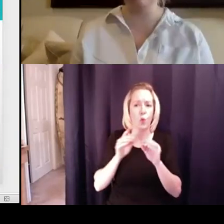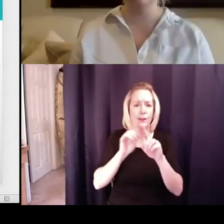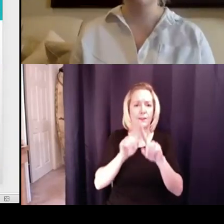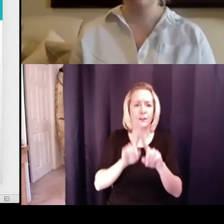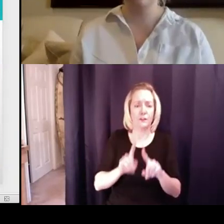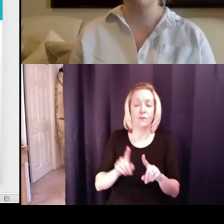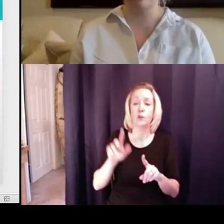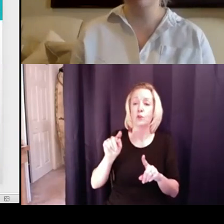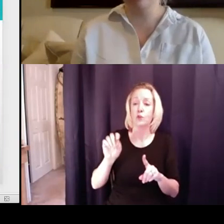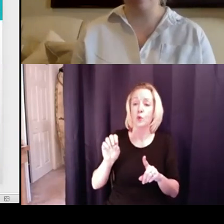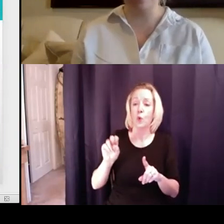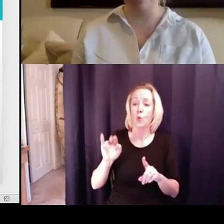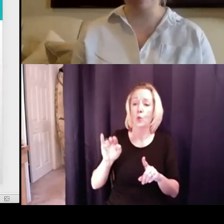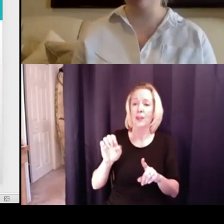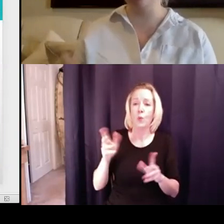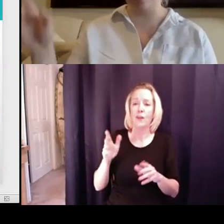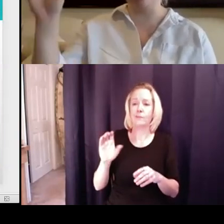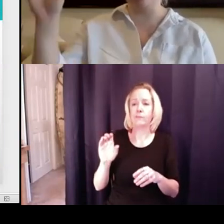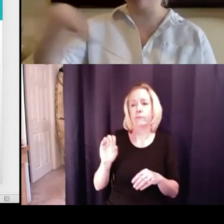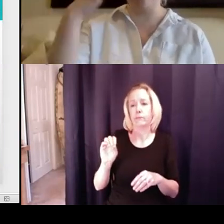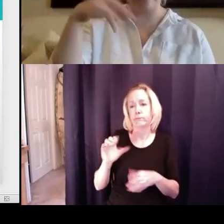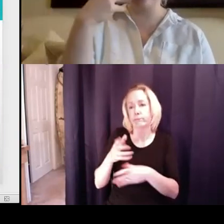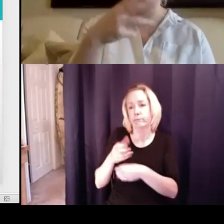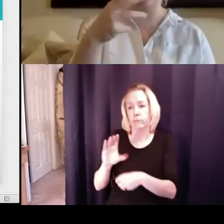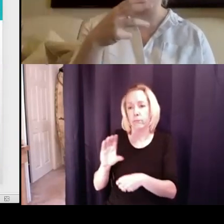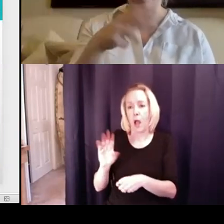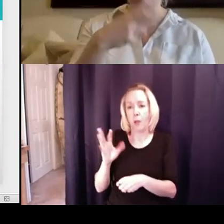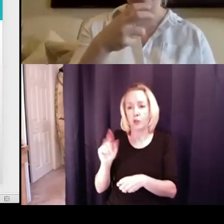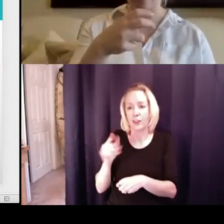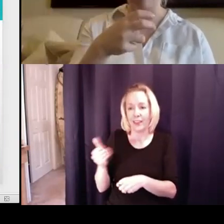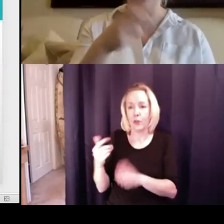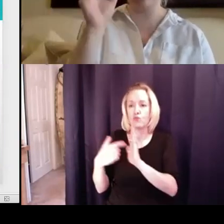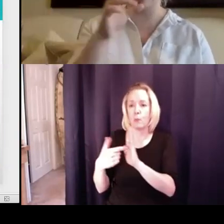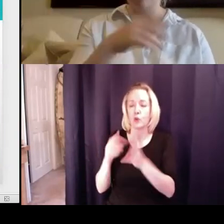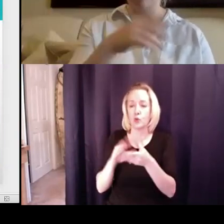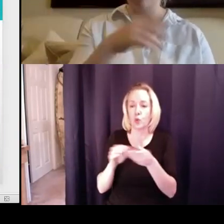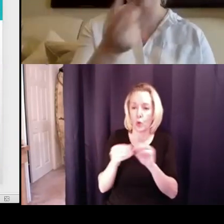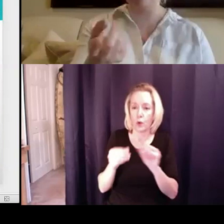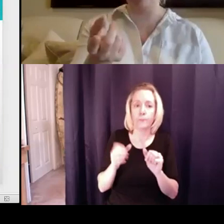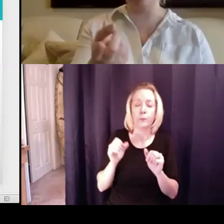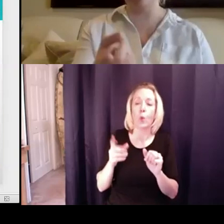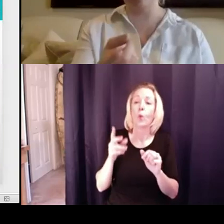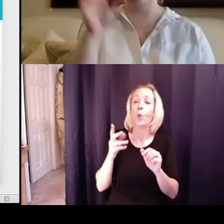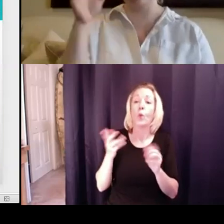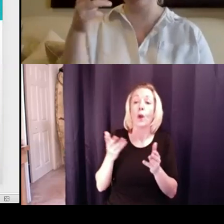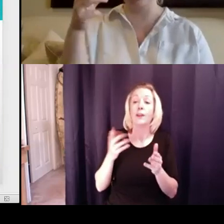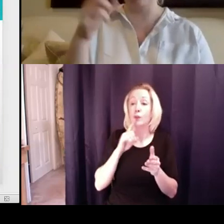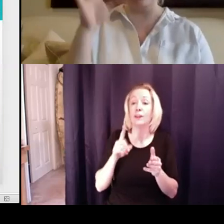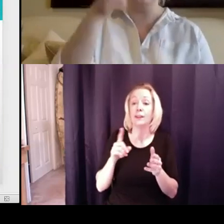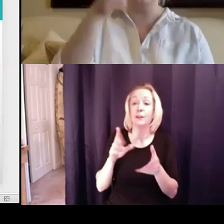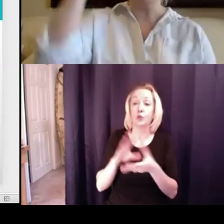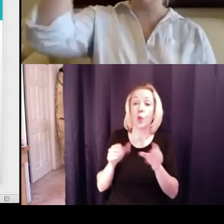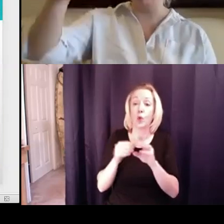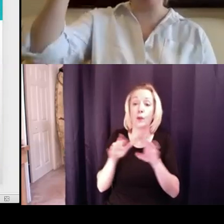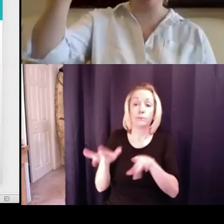story. And then there are audiobooks. So your child can find the book they want by object that represents it. So in this picture, there's a little Gruffalo.